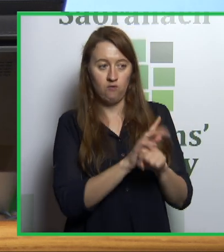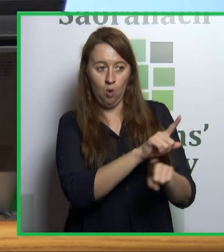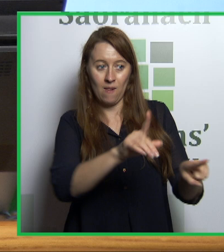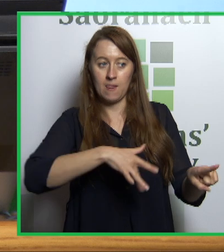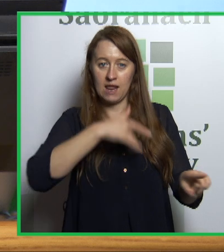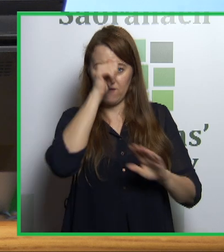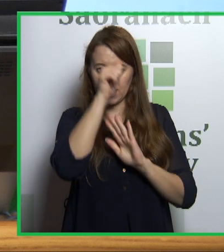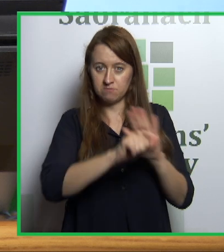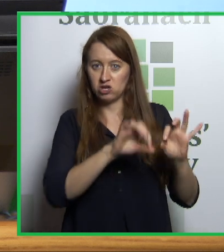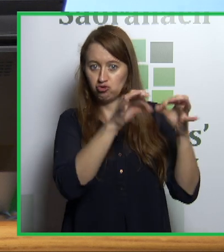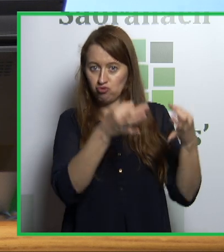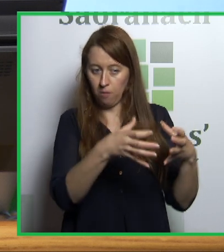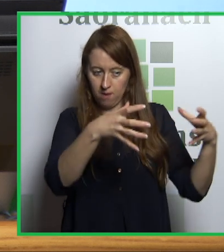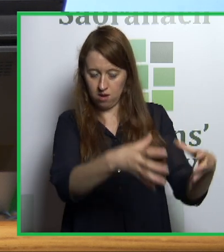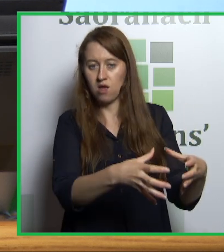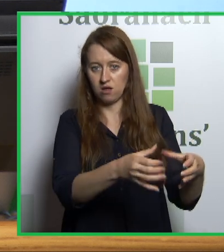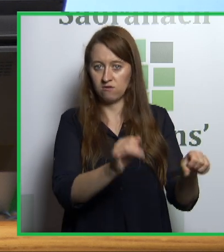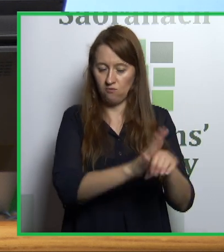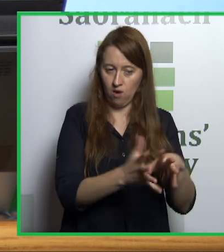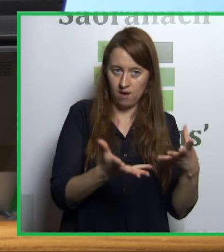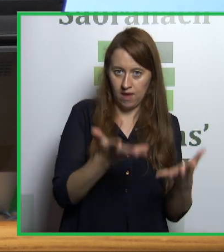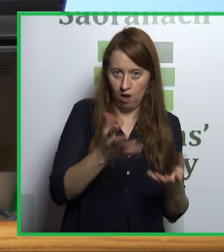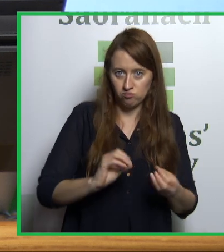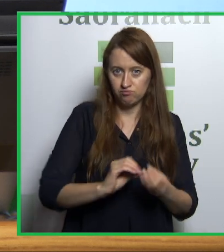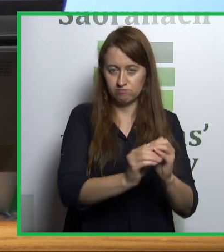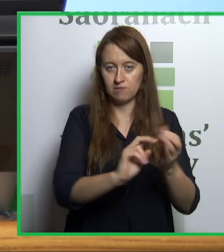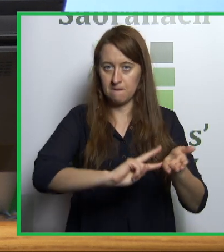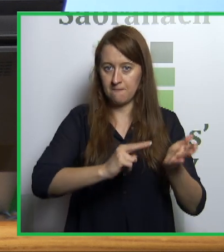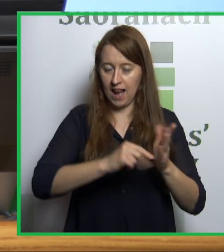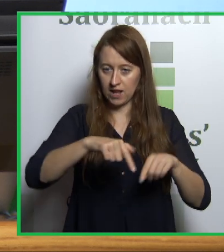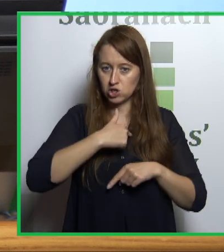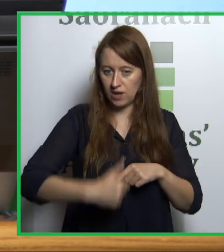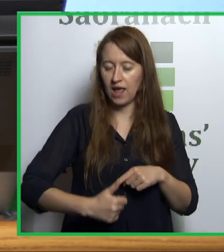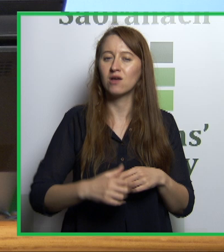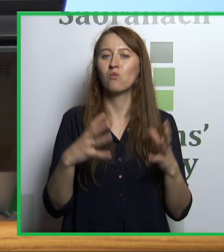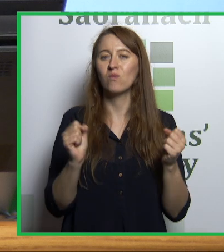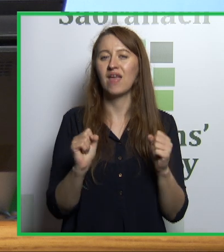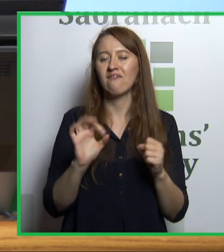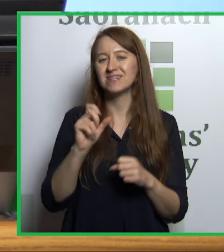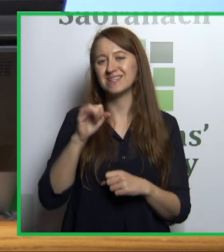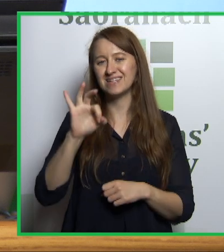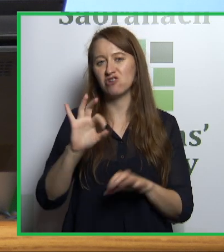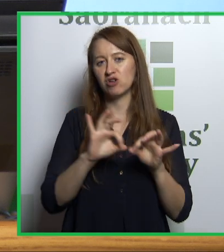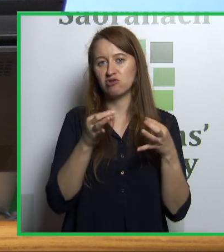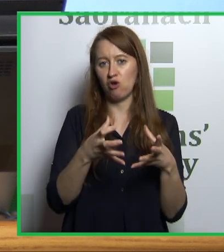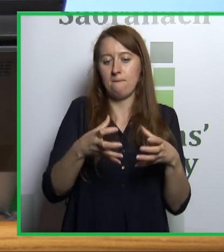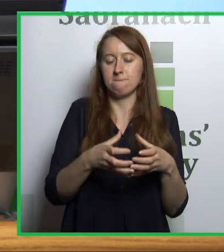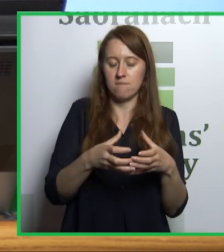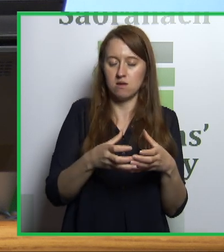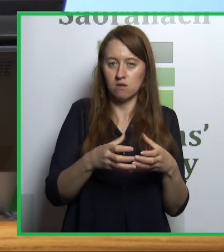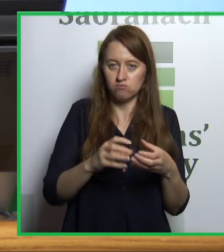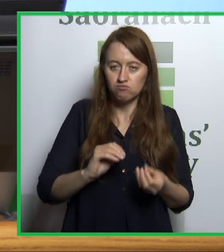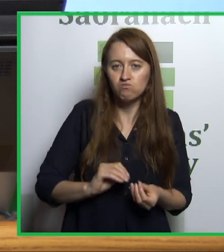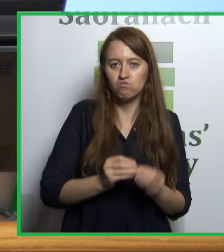today in terms of shaping this day up. The advisory group who've worked with us, the steering group who've worked with us to put together and bring